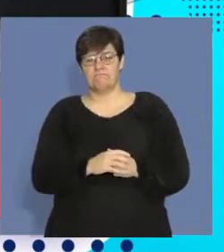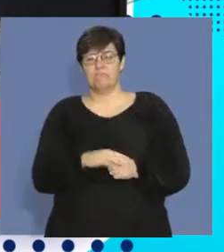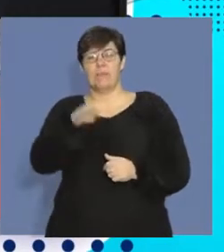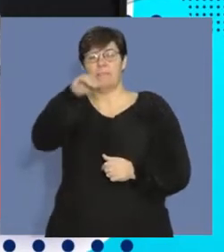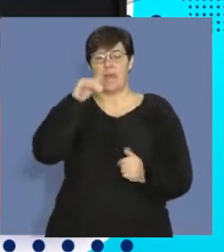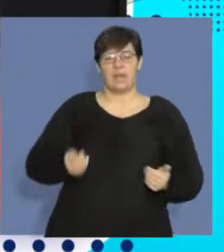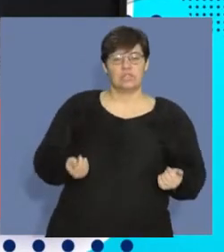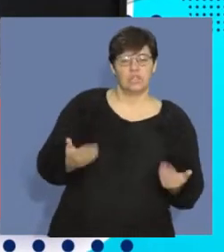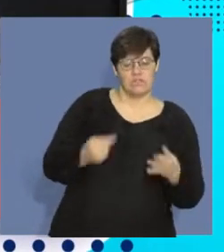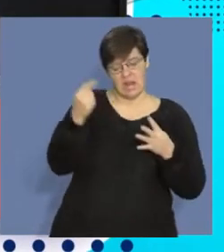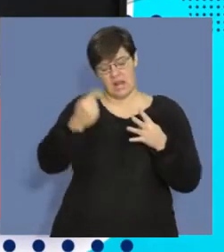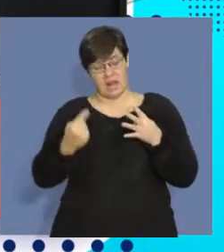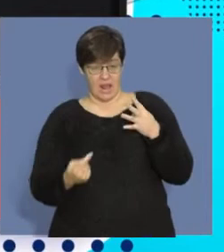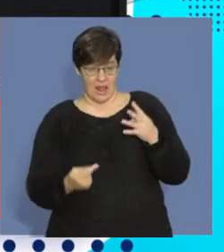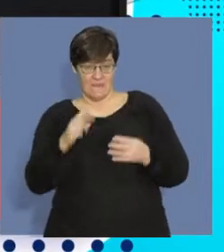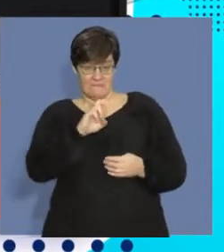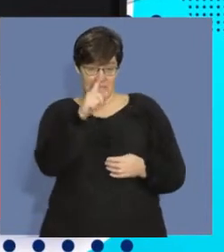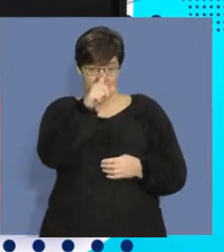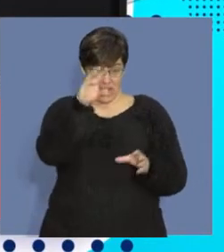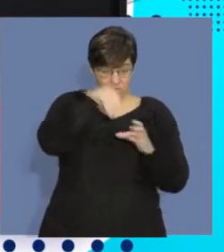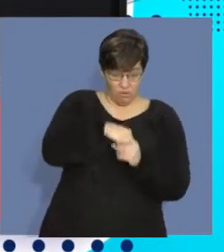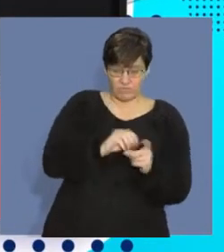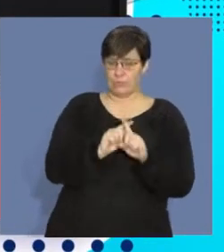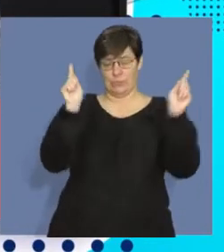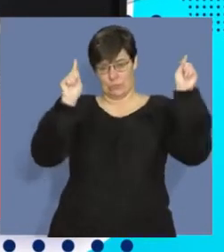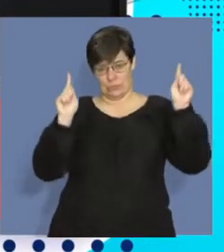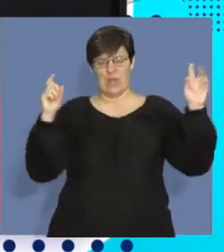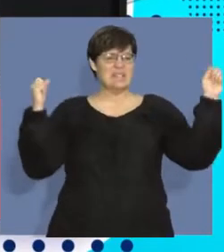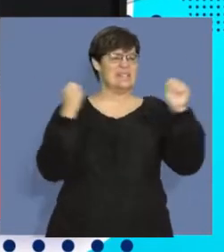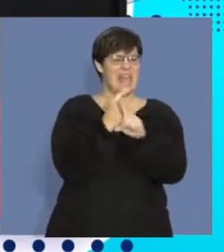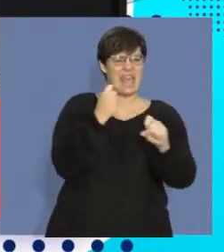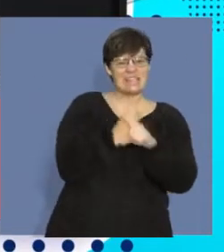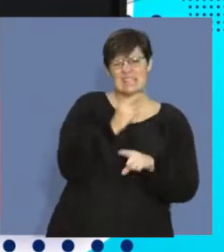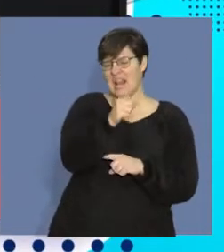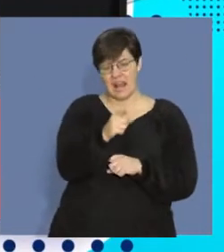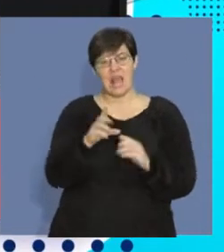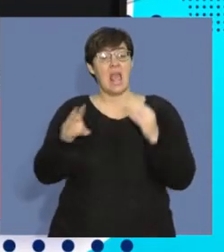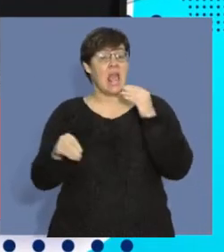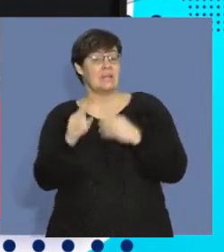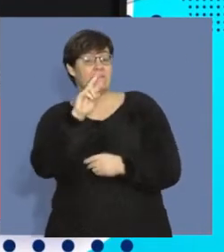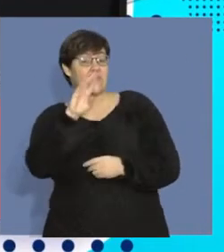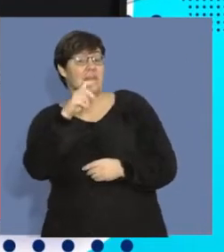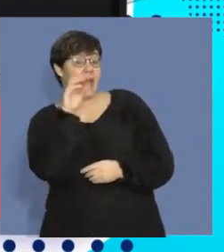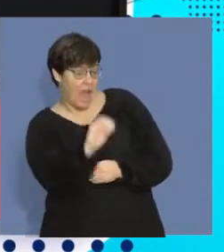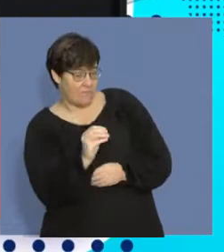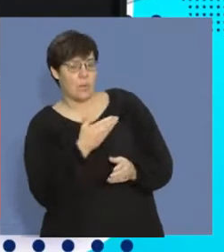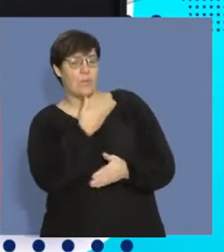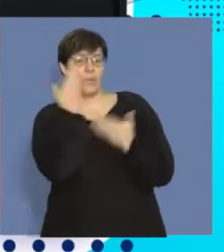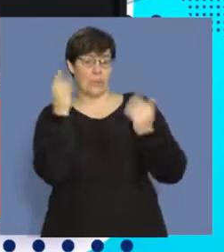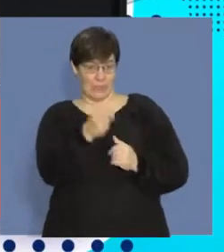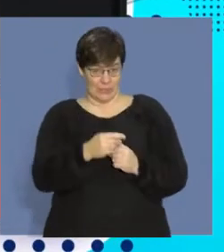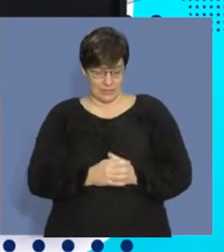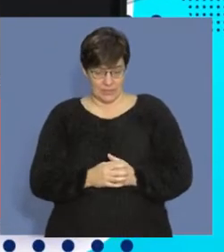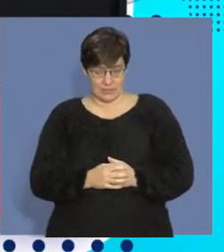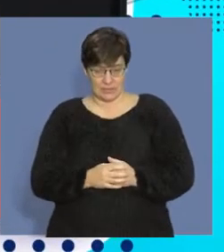services etc etc so think about this in terms of all the questions surrounding that